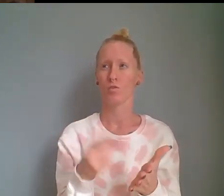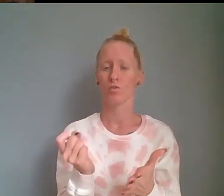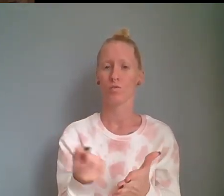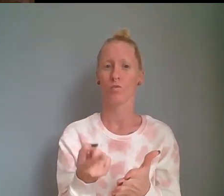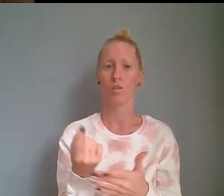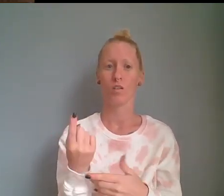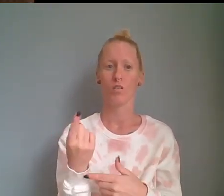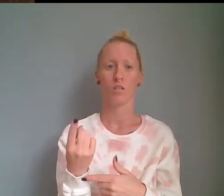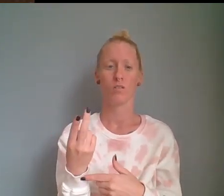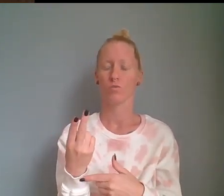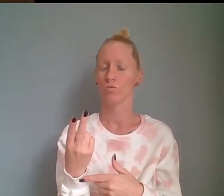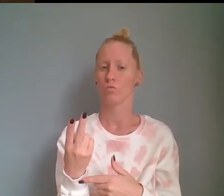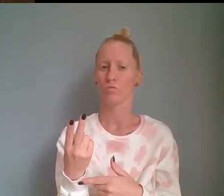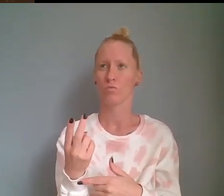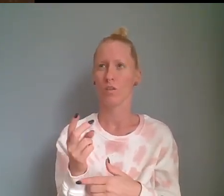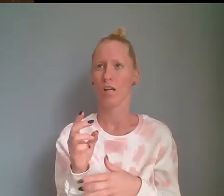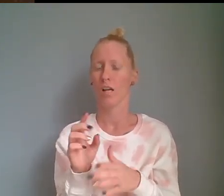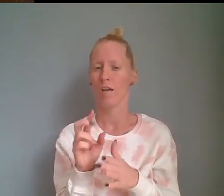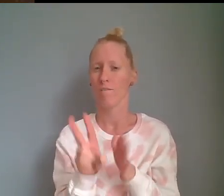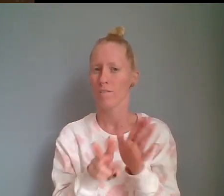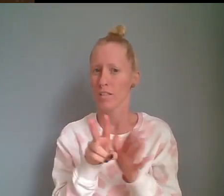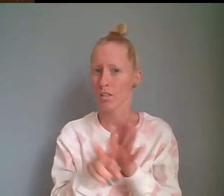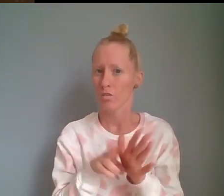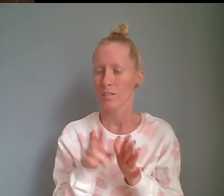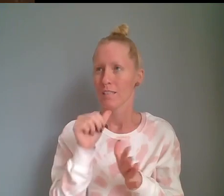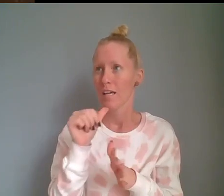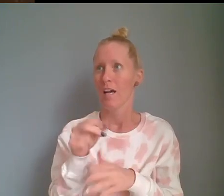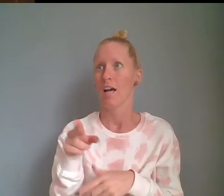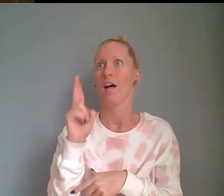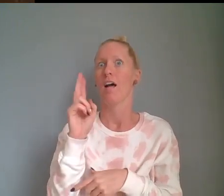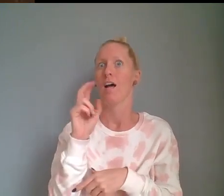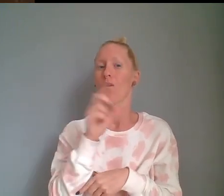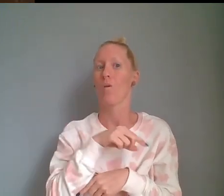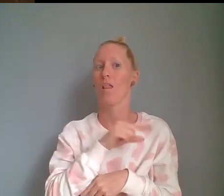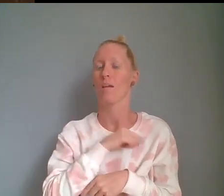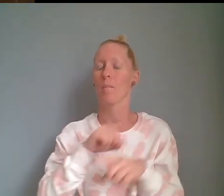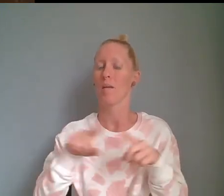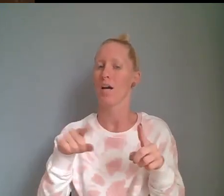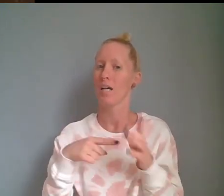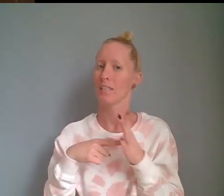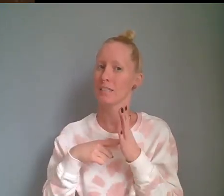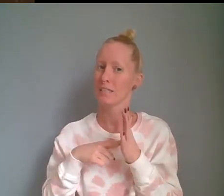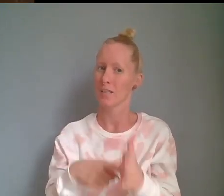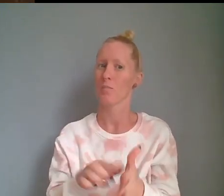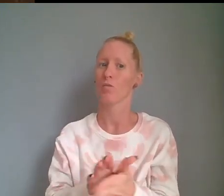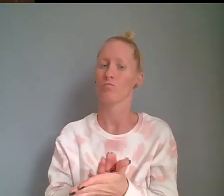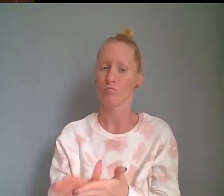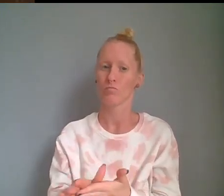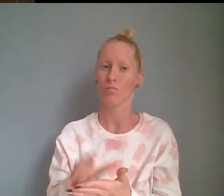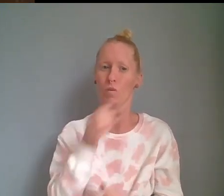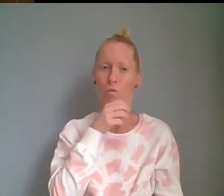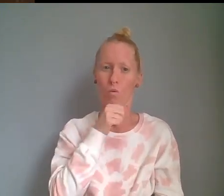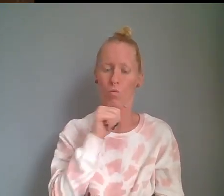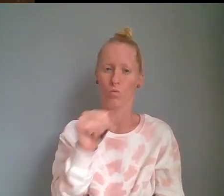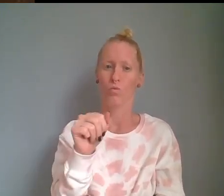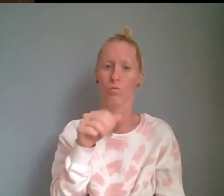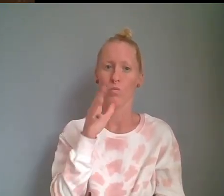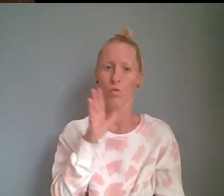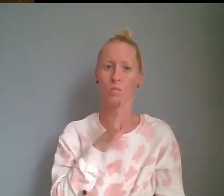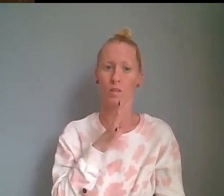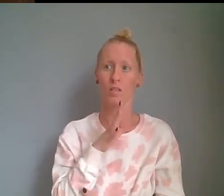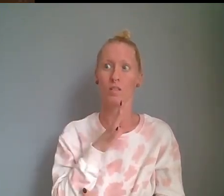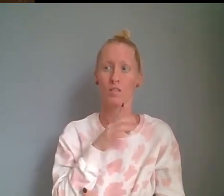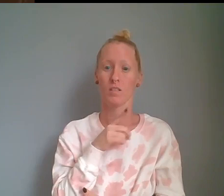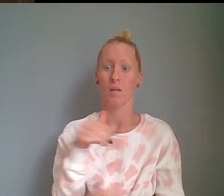have one really short one. It's not a real high quality clip, but it's a very, very nice example of an older woman who's in the midst of a